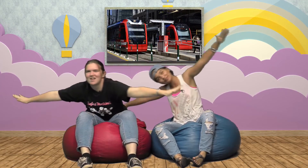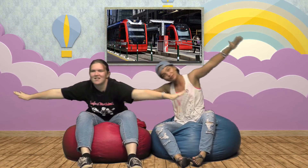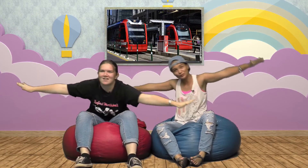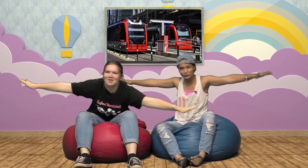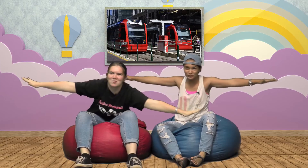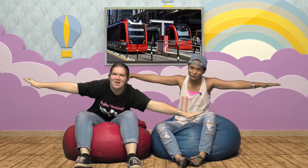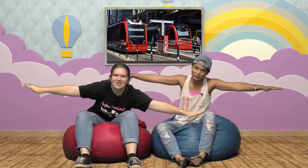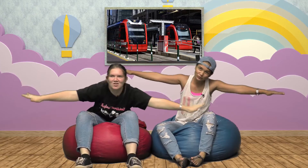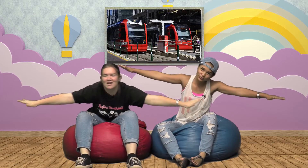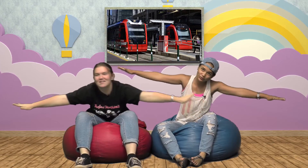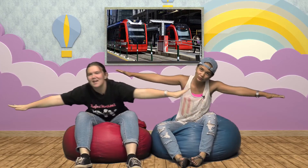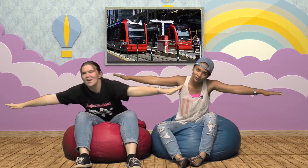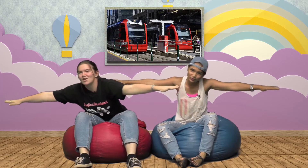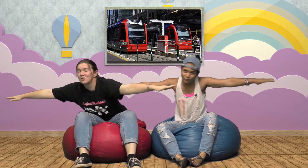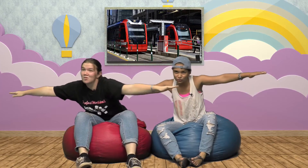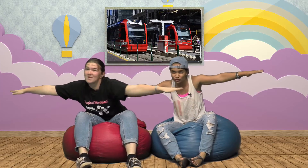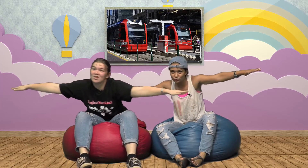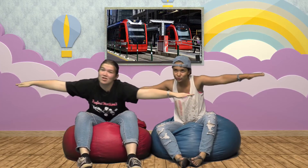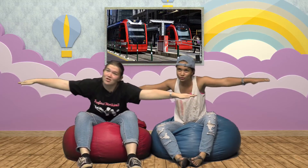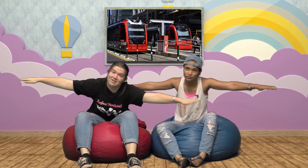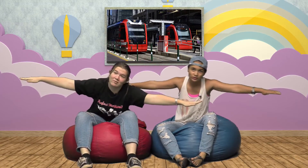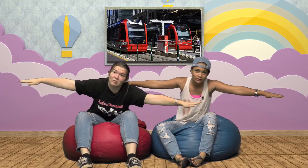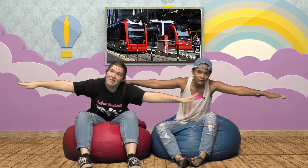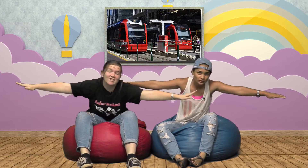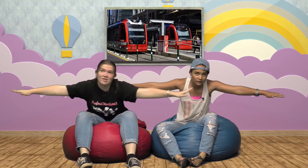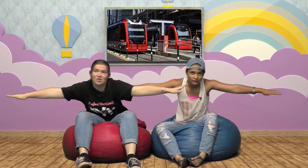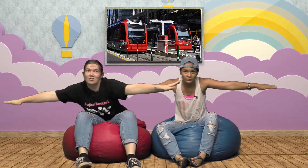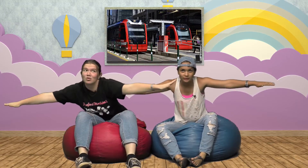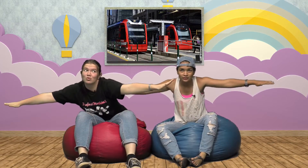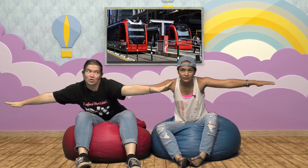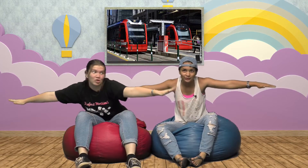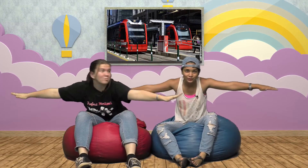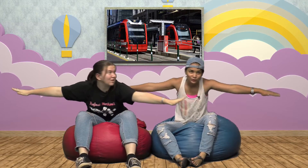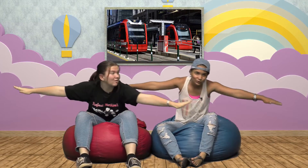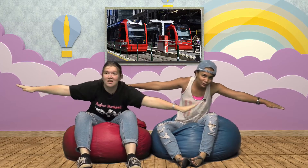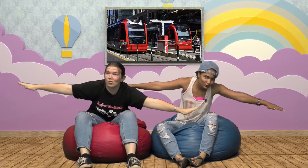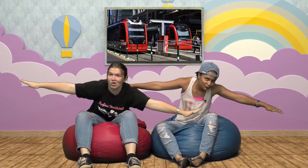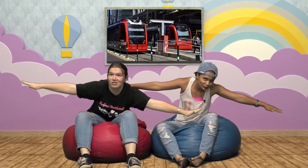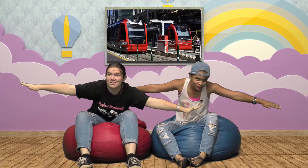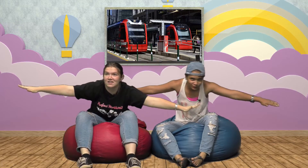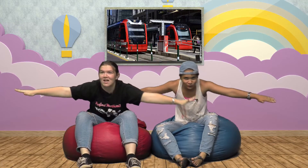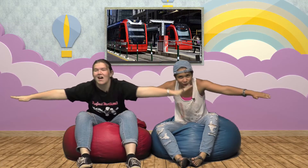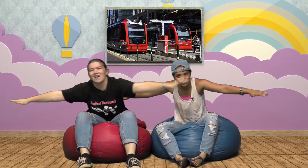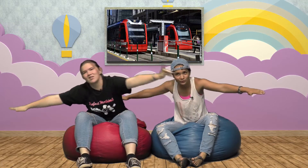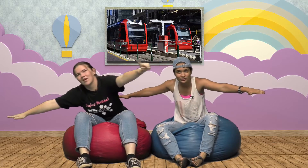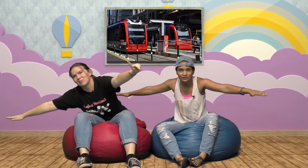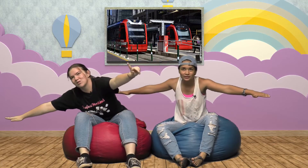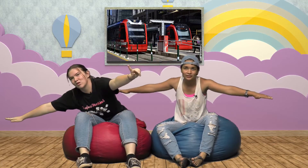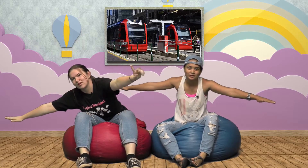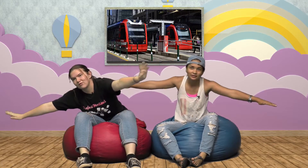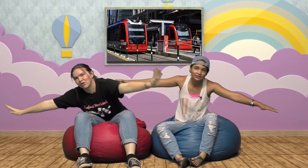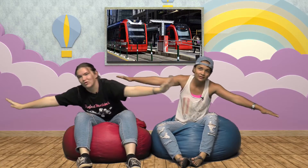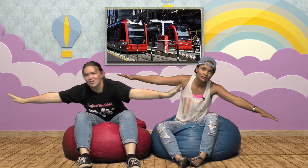around the plane and then they go back straight. So most planes are straight. If your plane isn't straight, you should be a bit worried. Unless